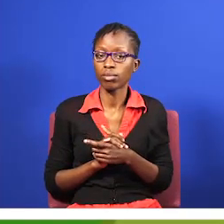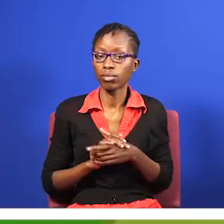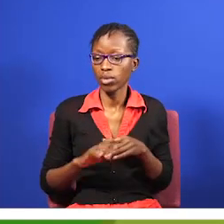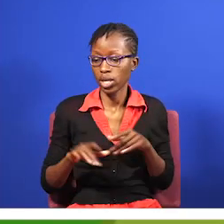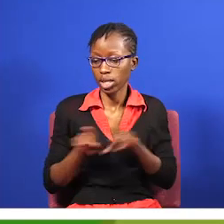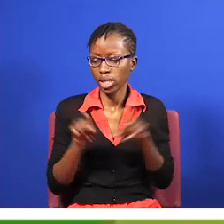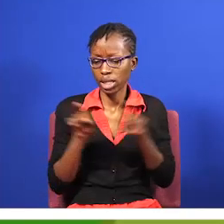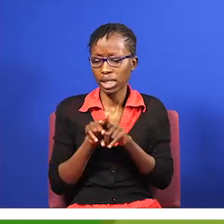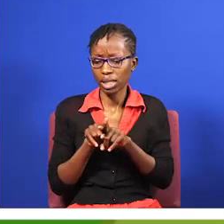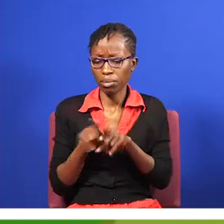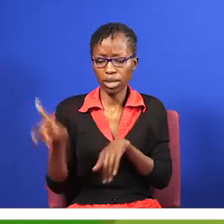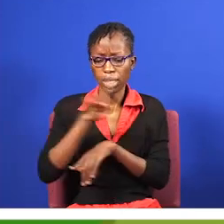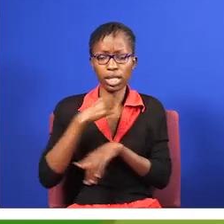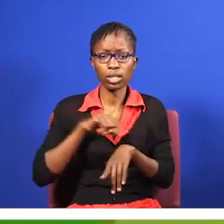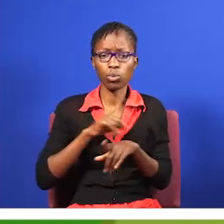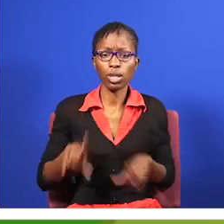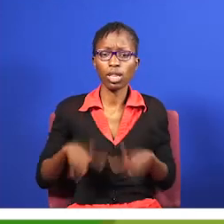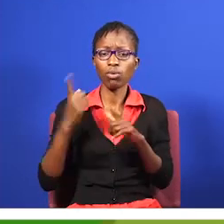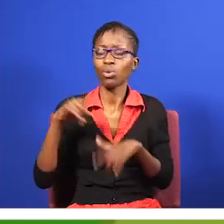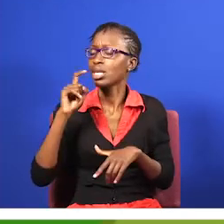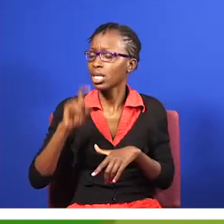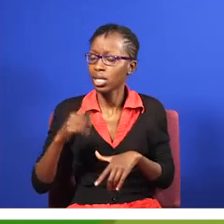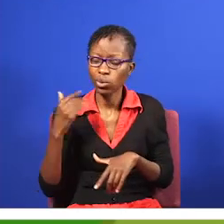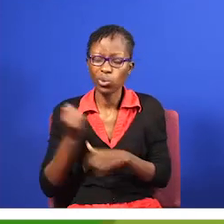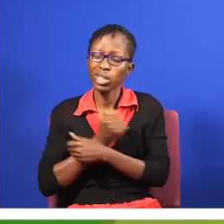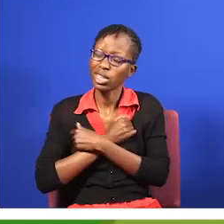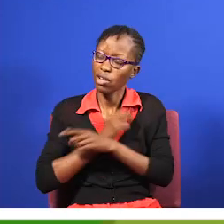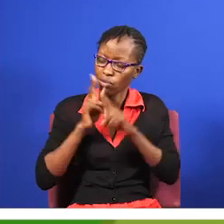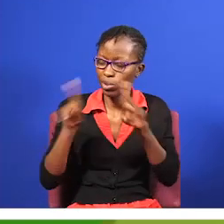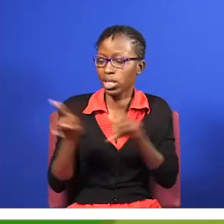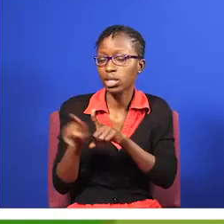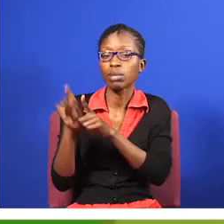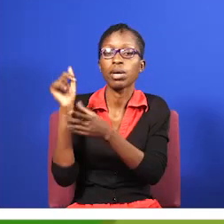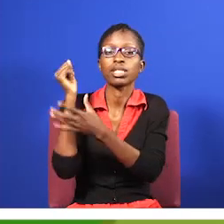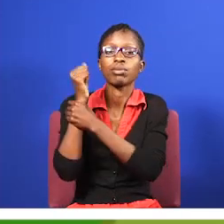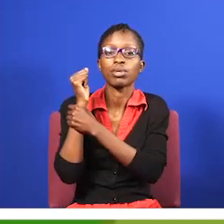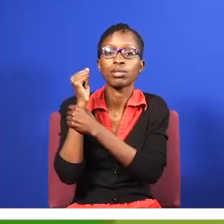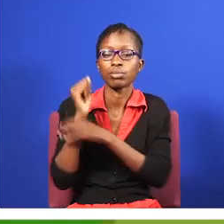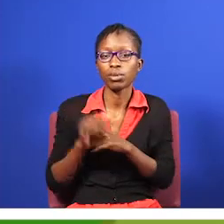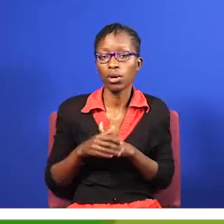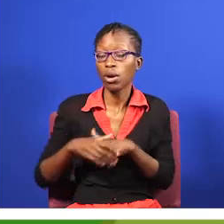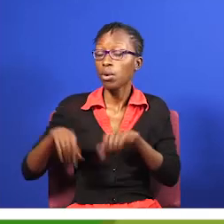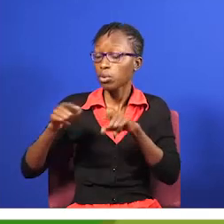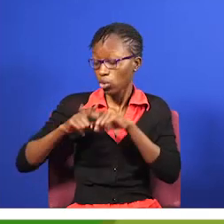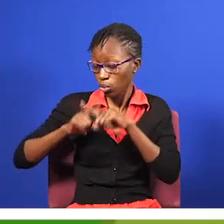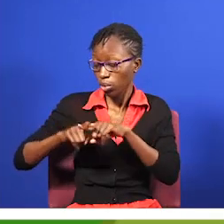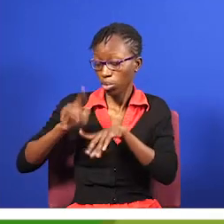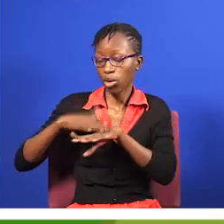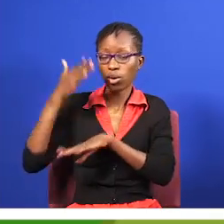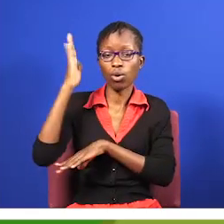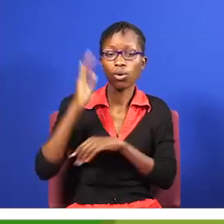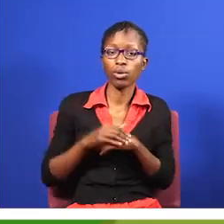in the times that we are living in, we need to be peacemakers like Abraham. We can depend on God.